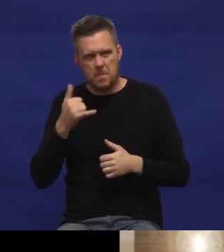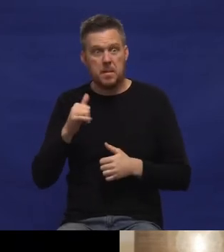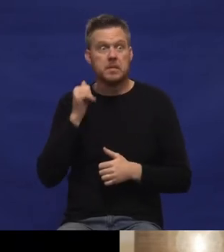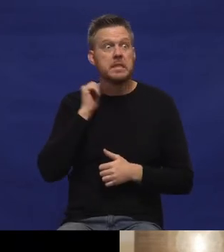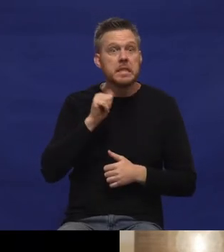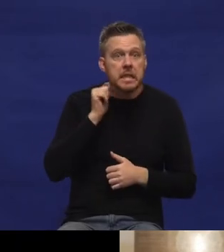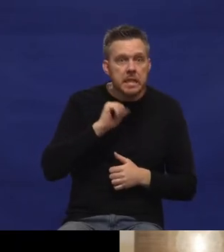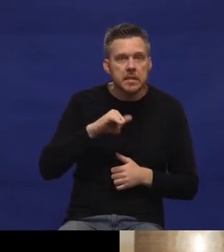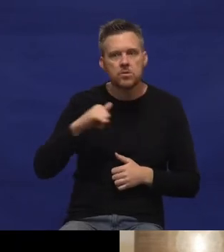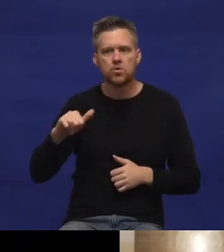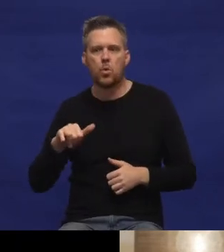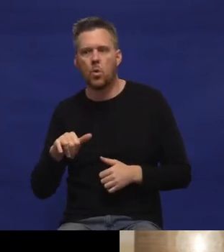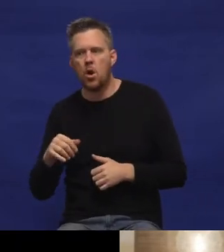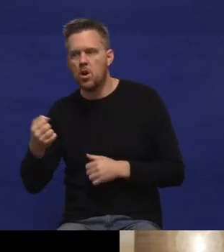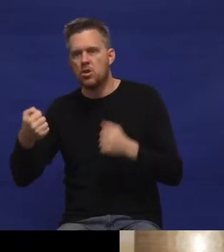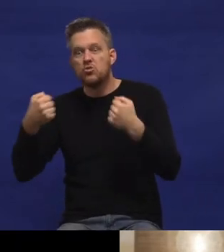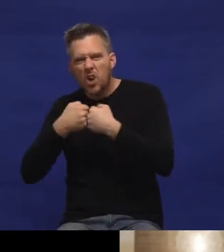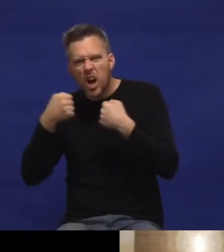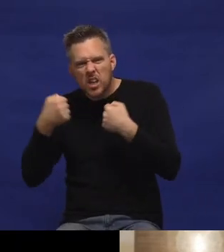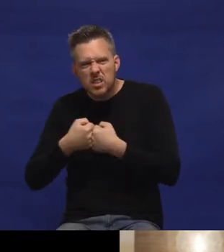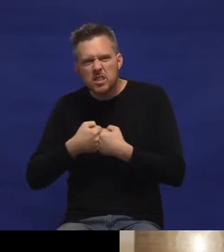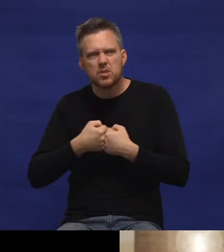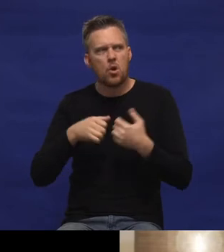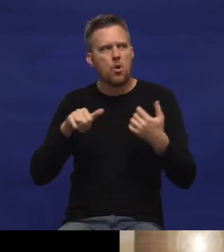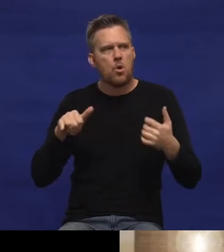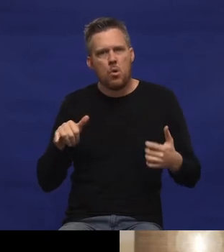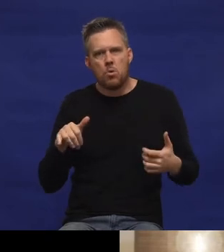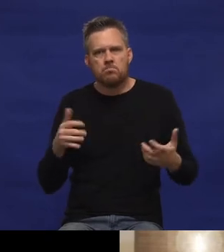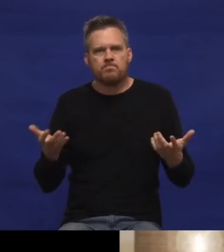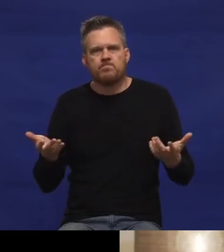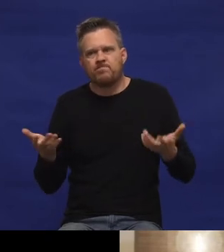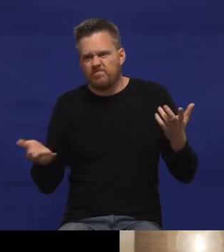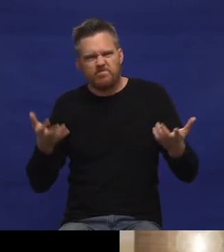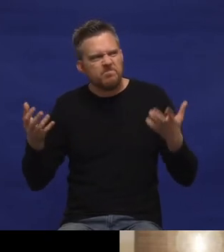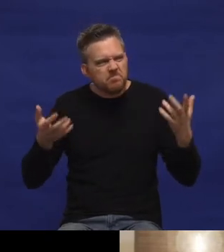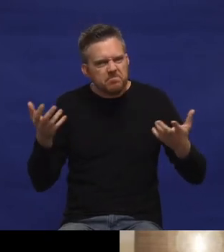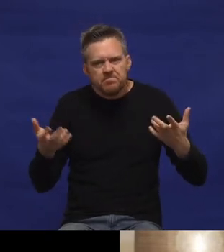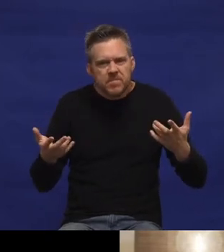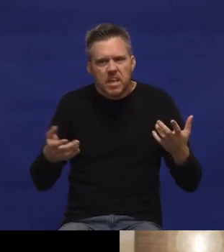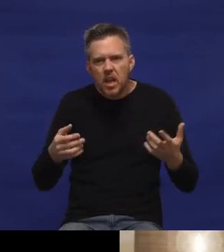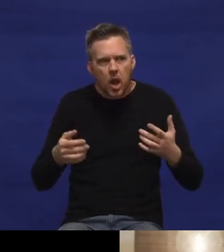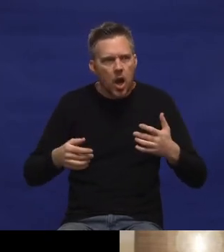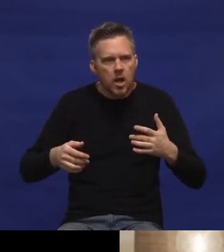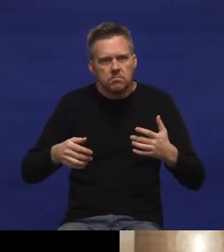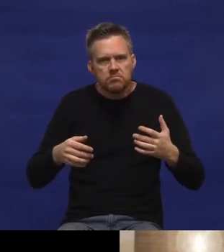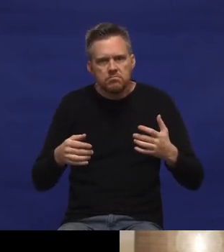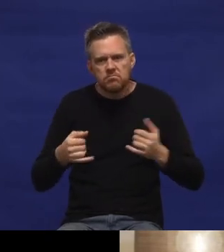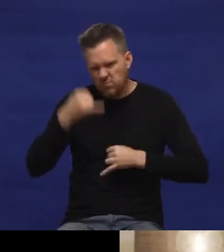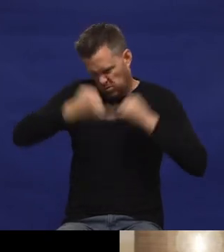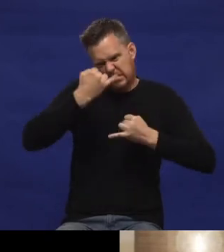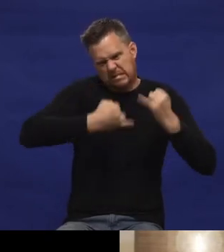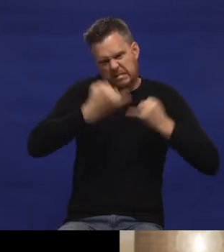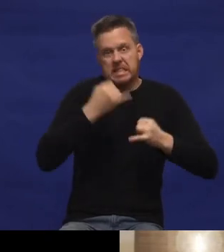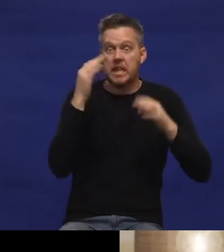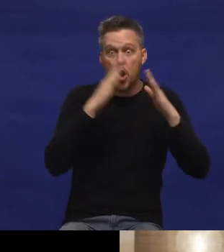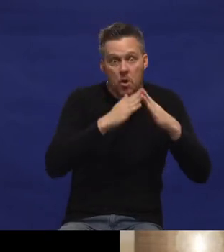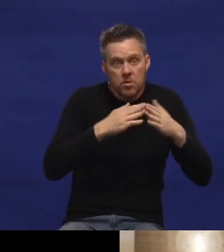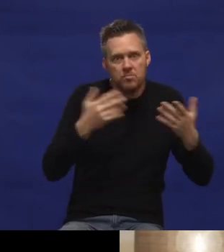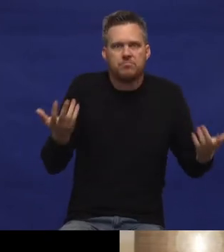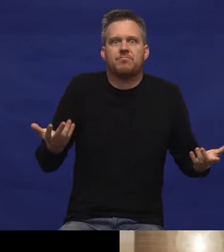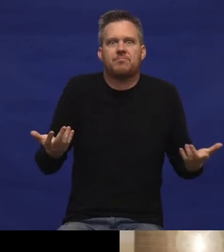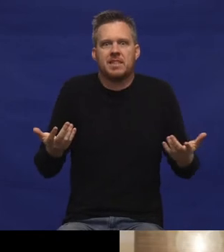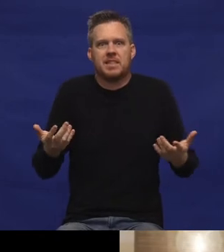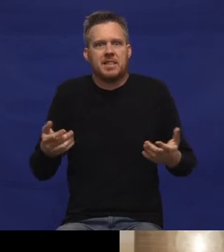sexual engagement, or the high of drug use, or even the ongoing drama of conflict in the home.